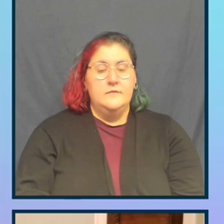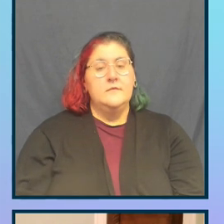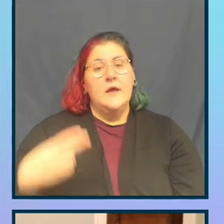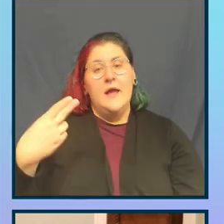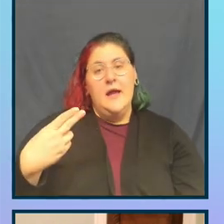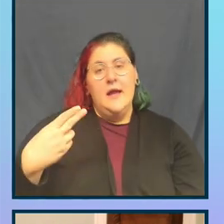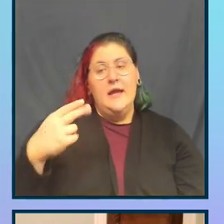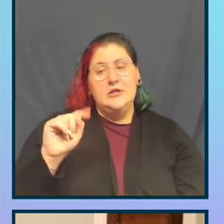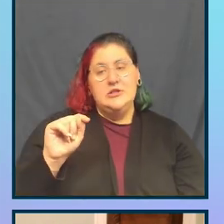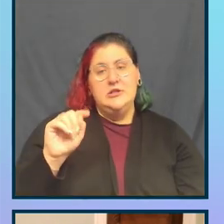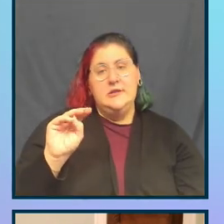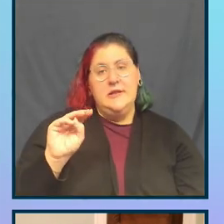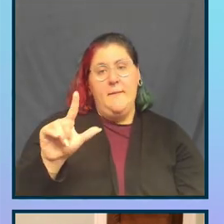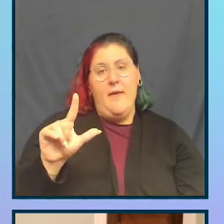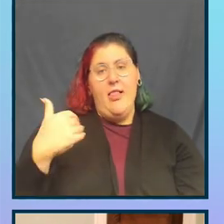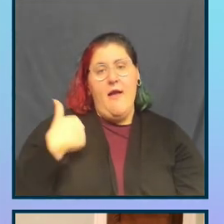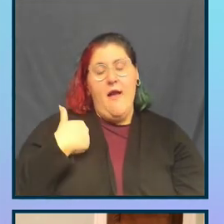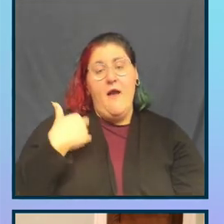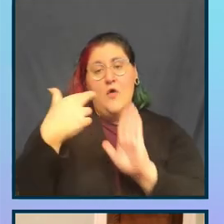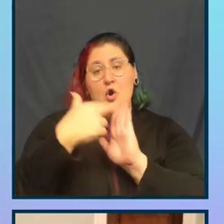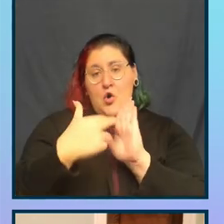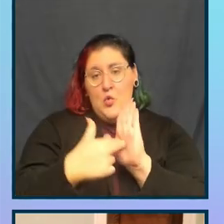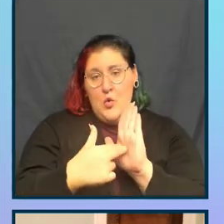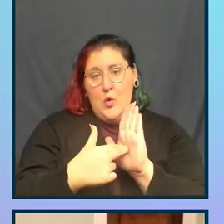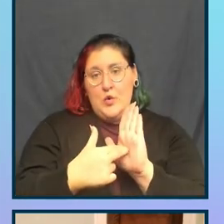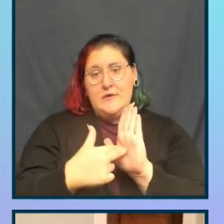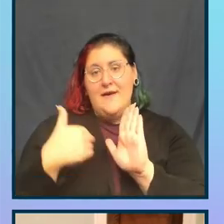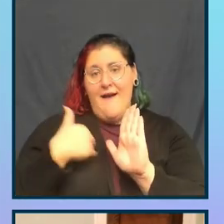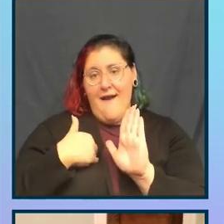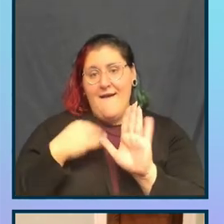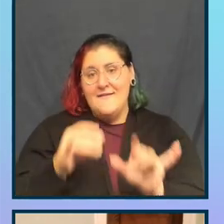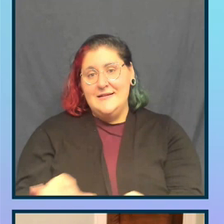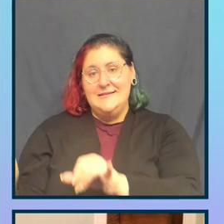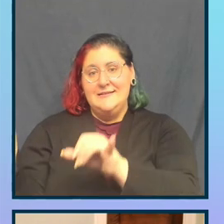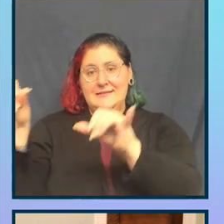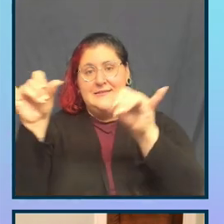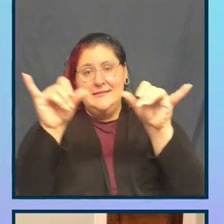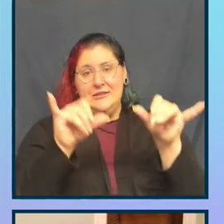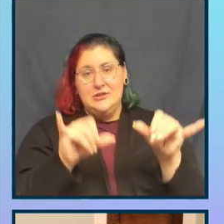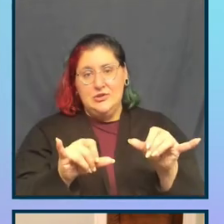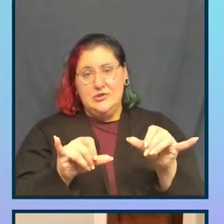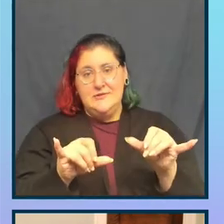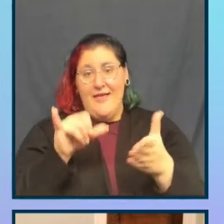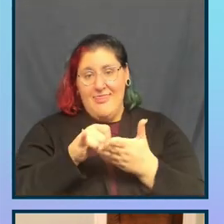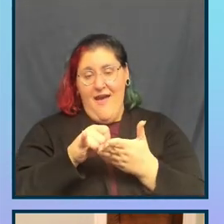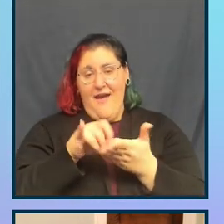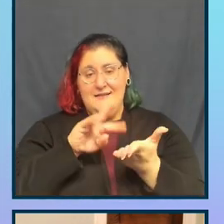HTML has rules and standards that define how your HTML should be interpreted by a user